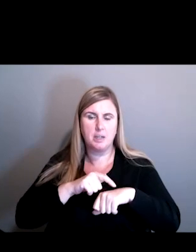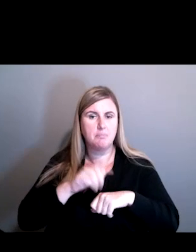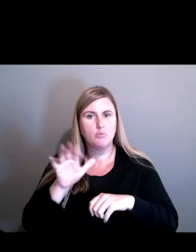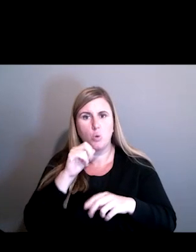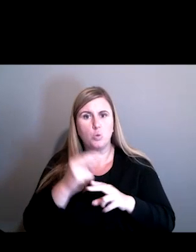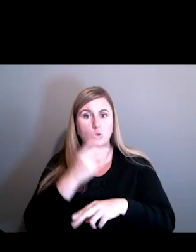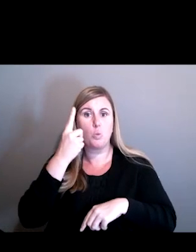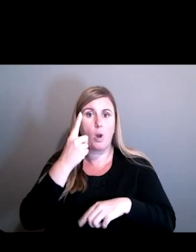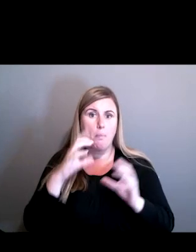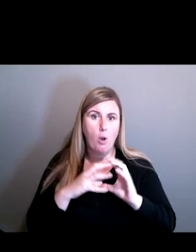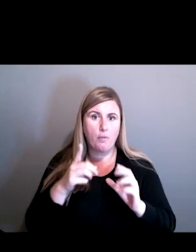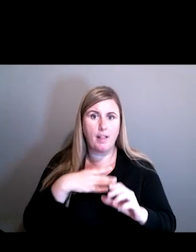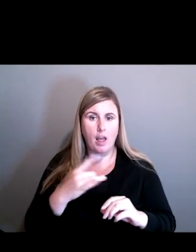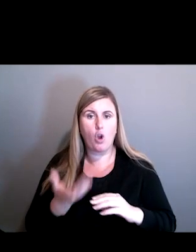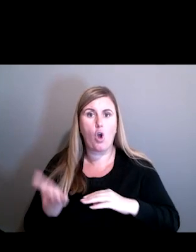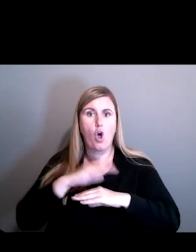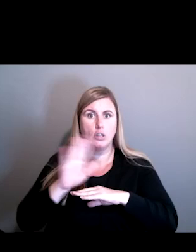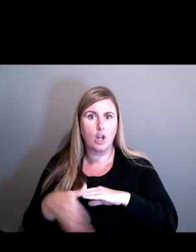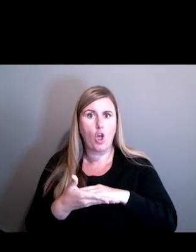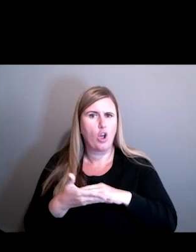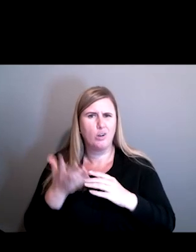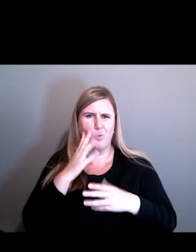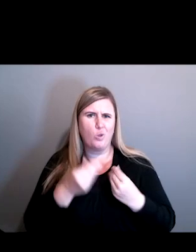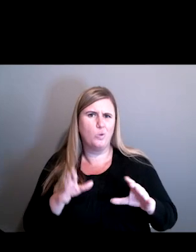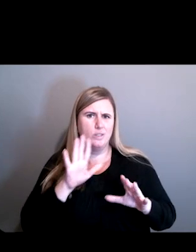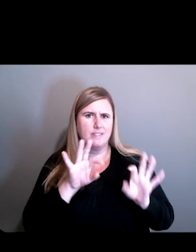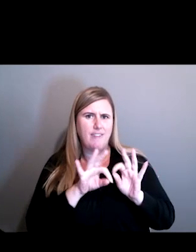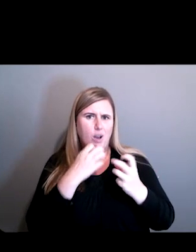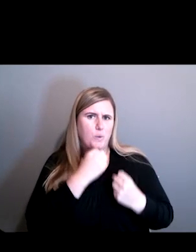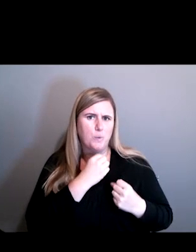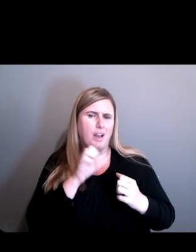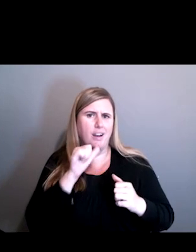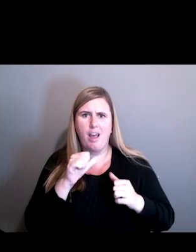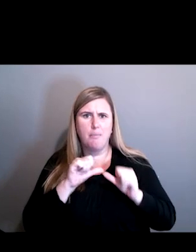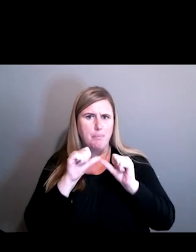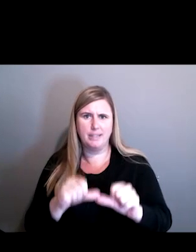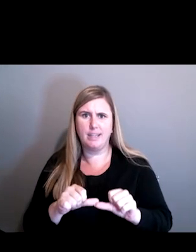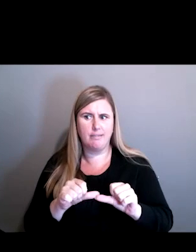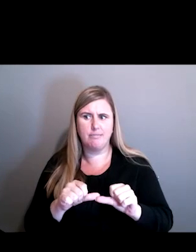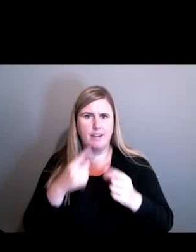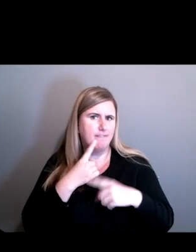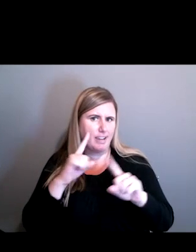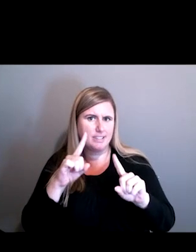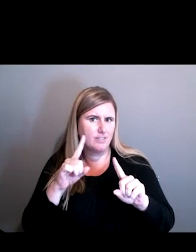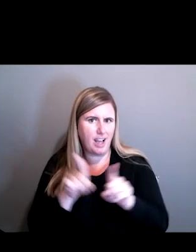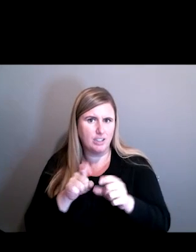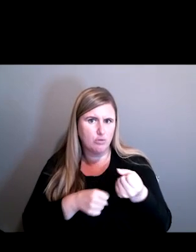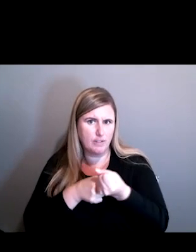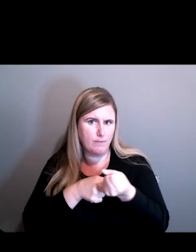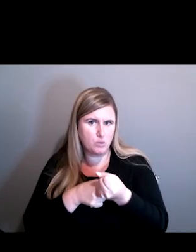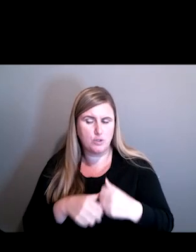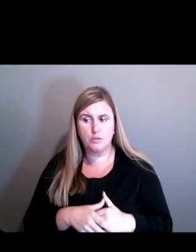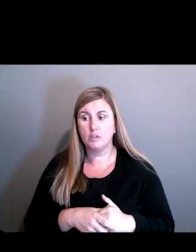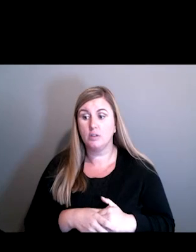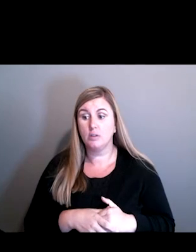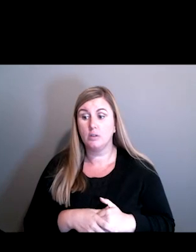the day. Don't use the same things all the time. Don't just use that one ball that they like all day long, because it's going to lose its value and it's not going to